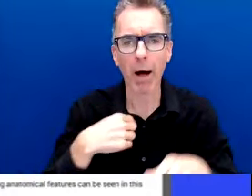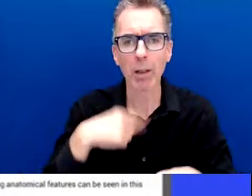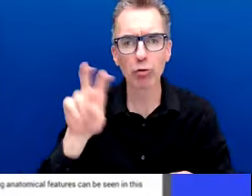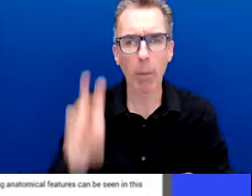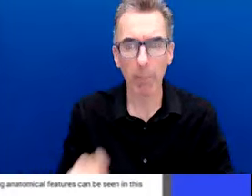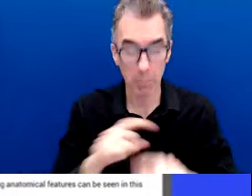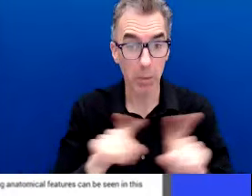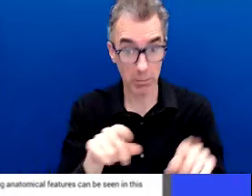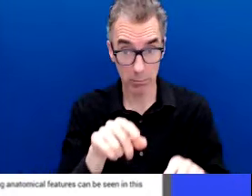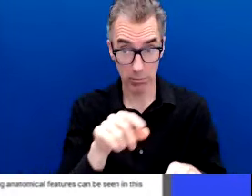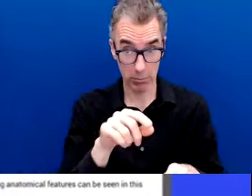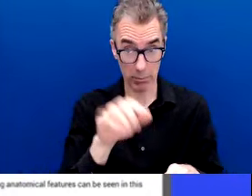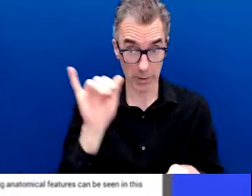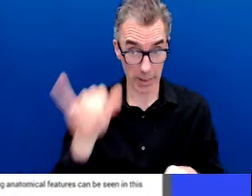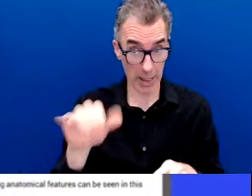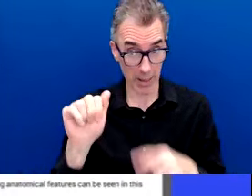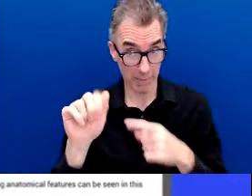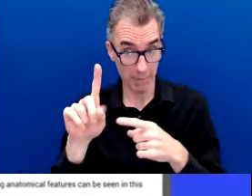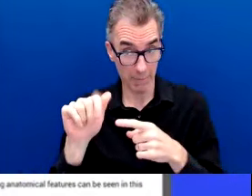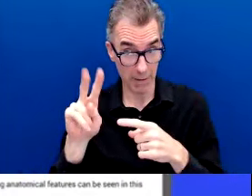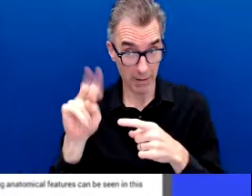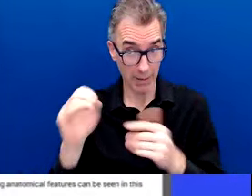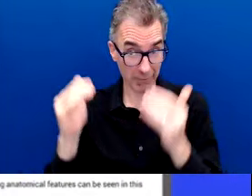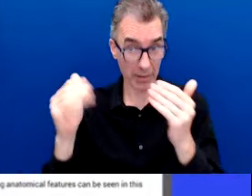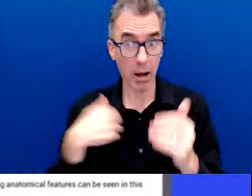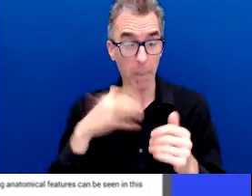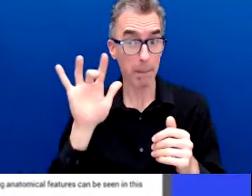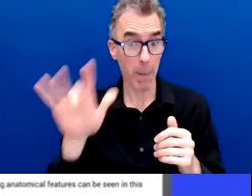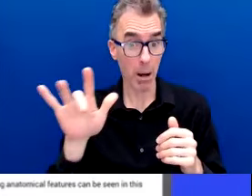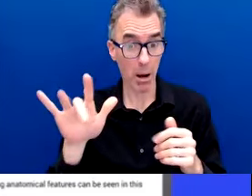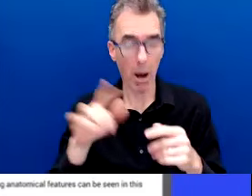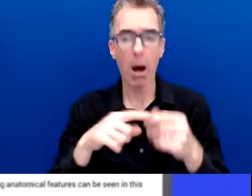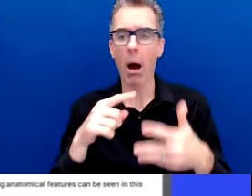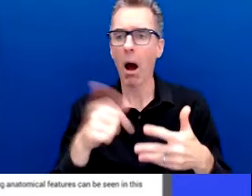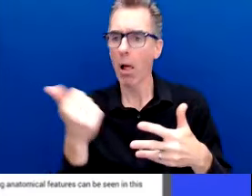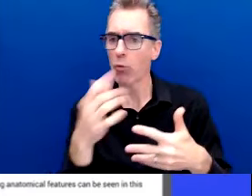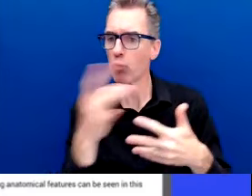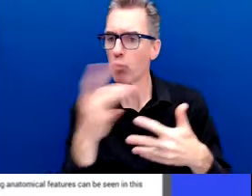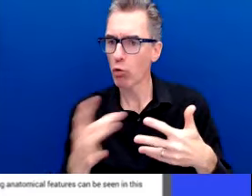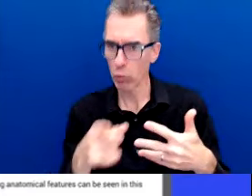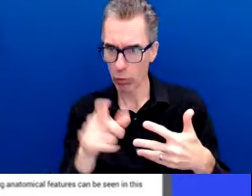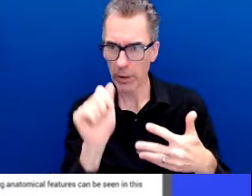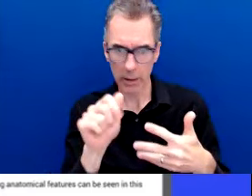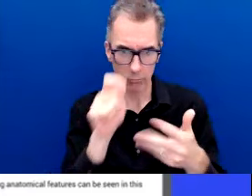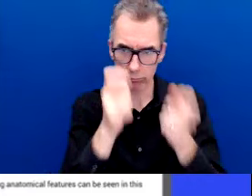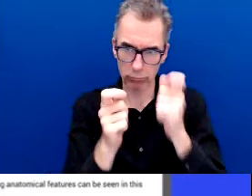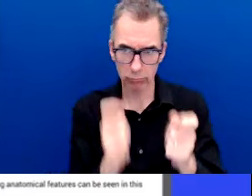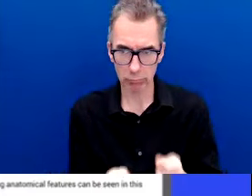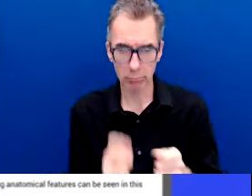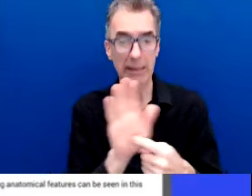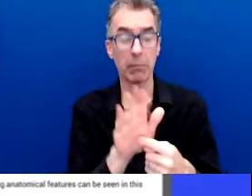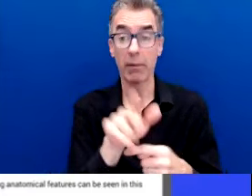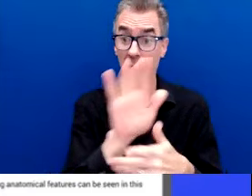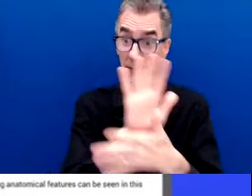when I open that button, I get all of these choices. So you could do these videos where